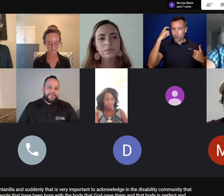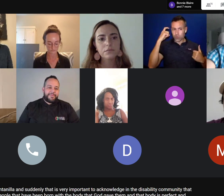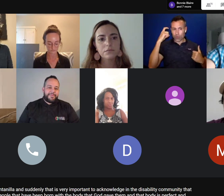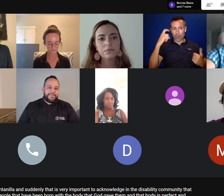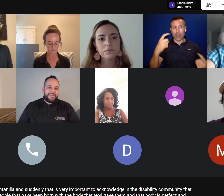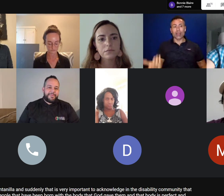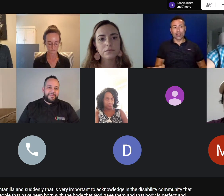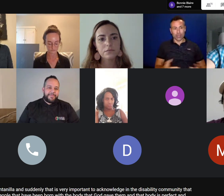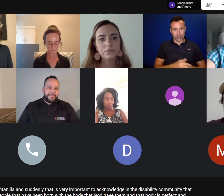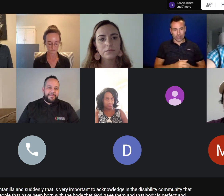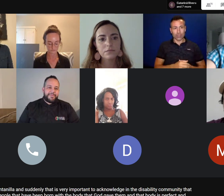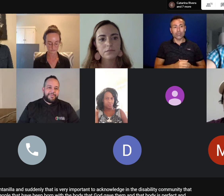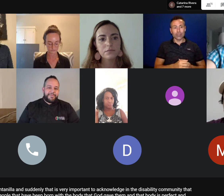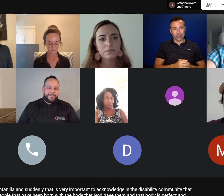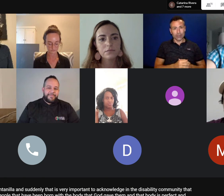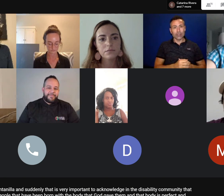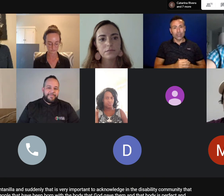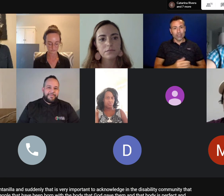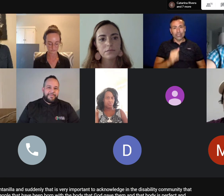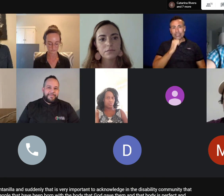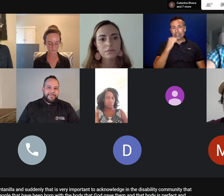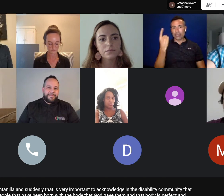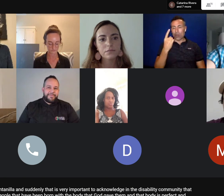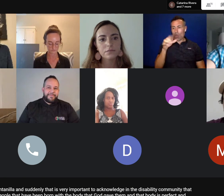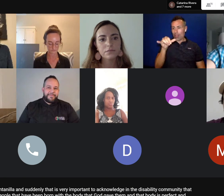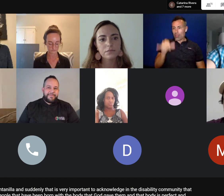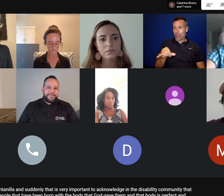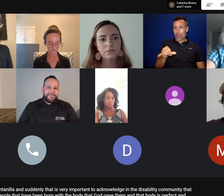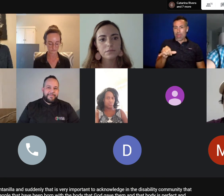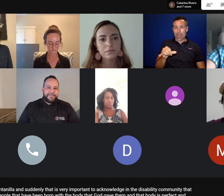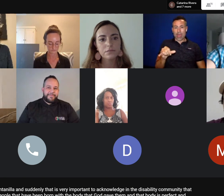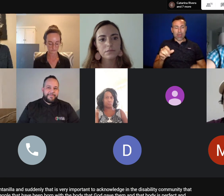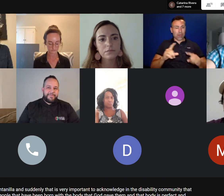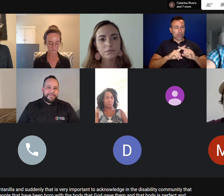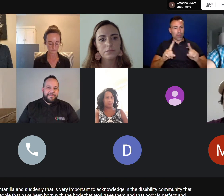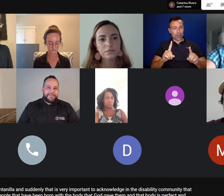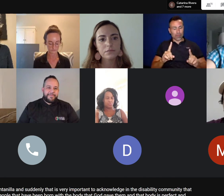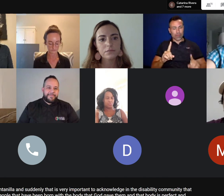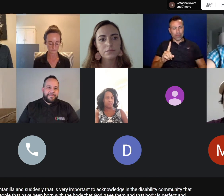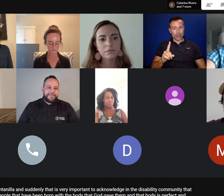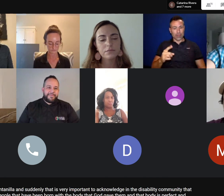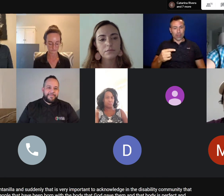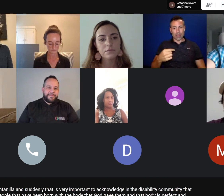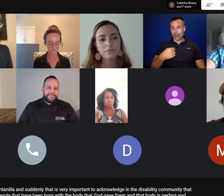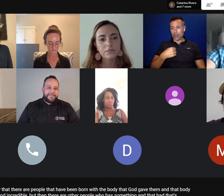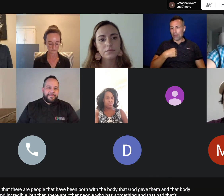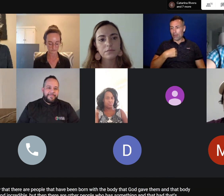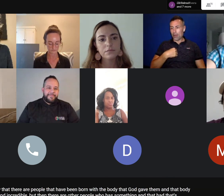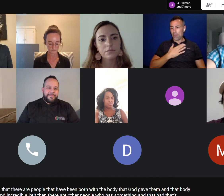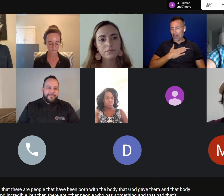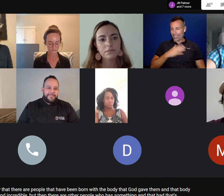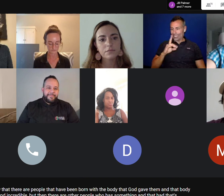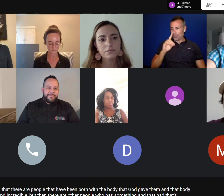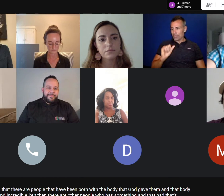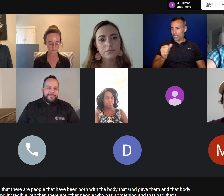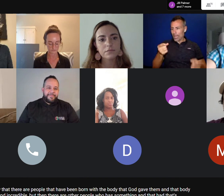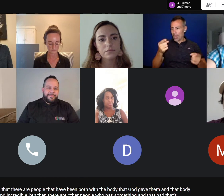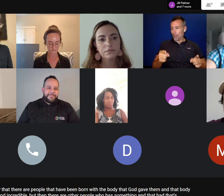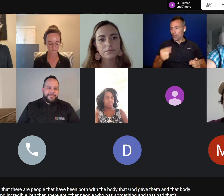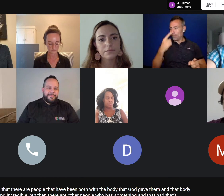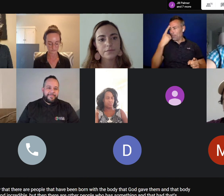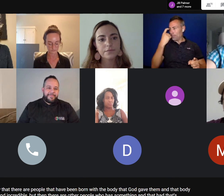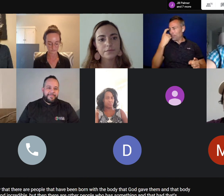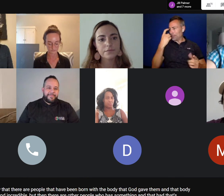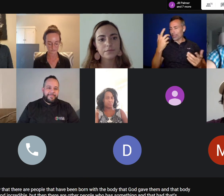And so not only that, but me losing my disability happened as a result of